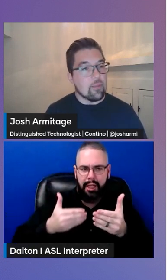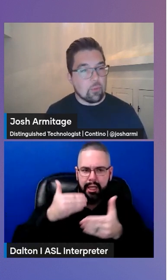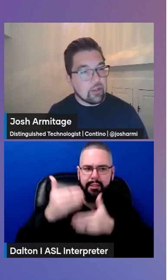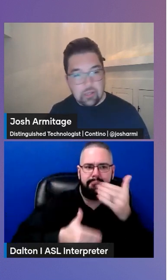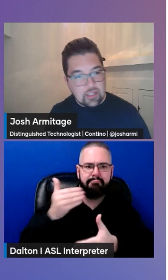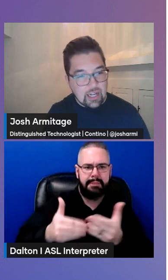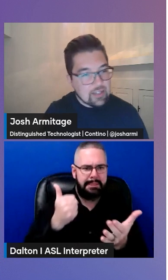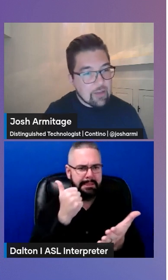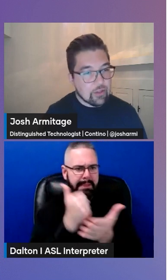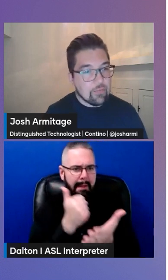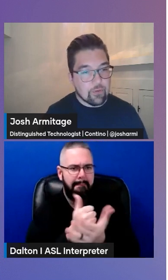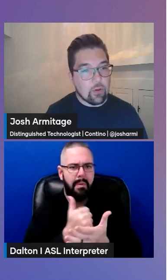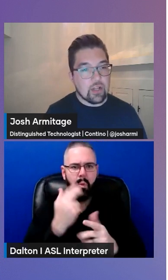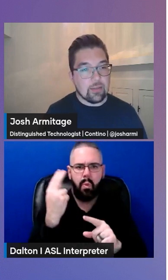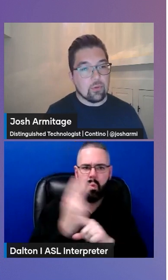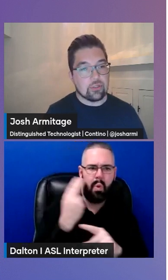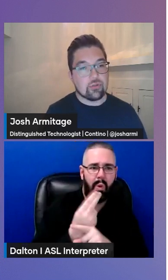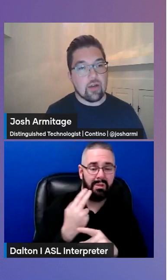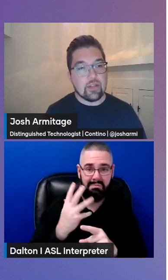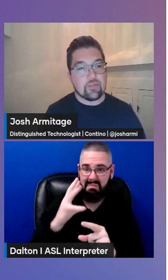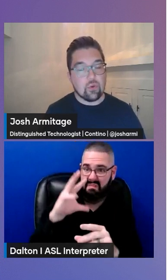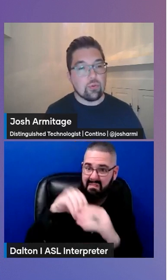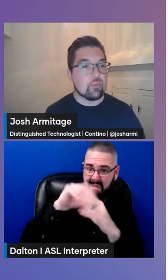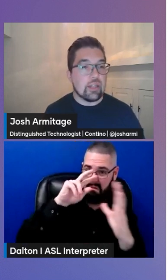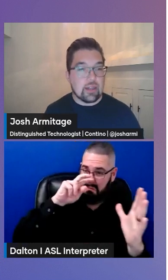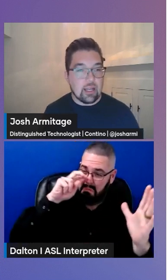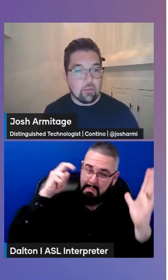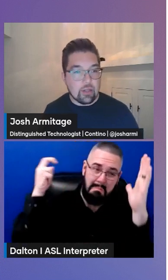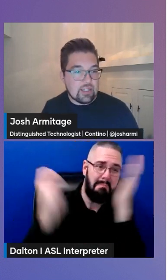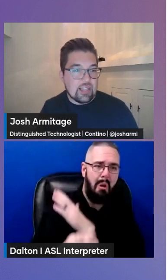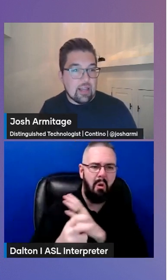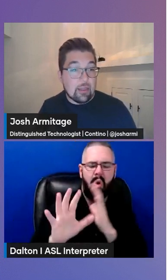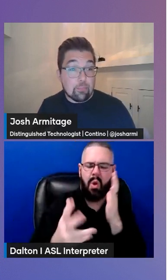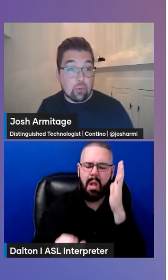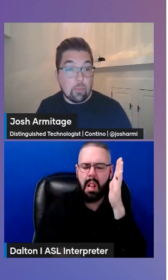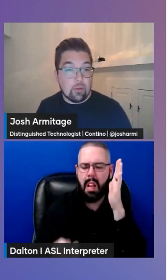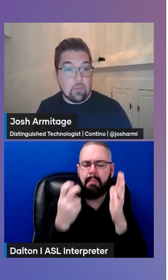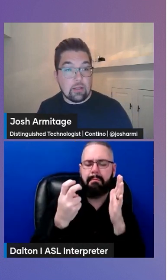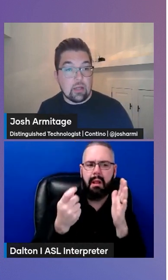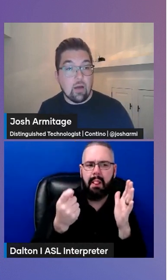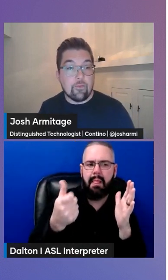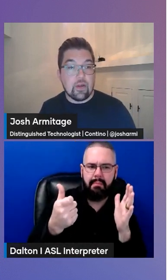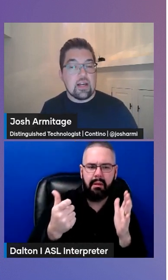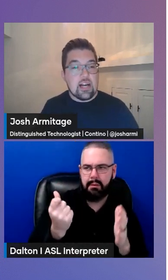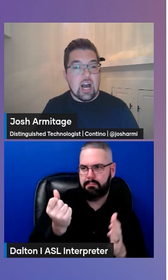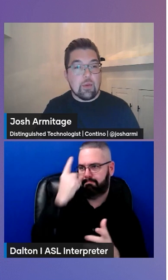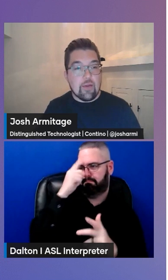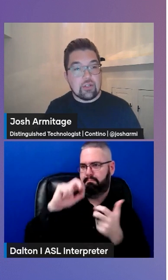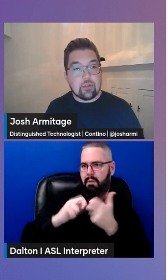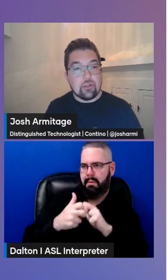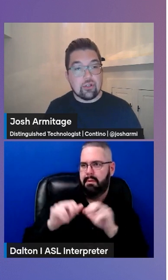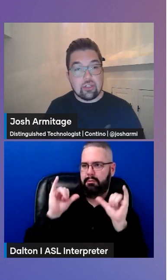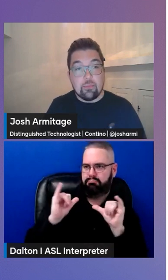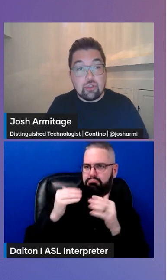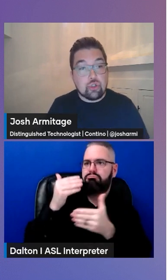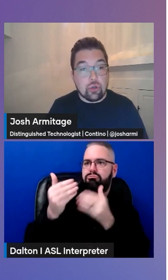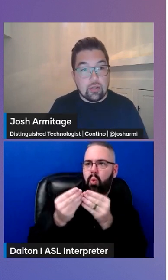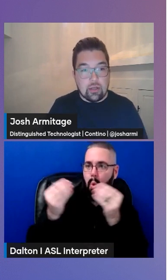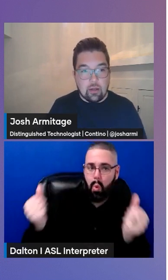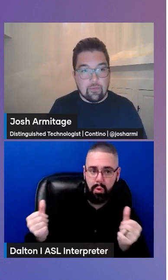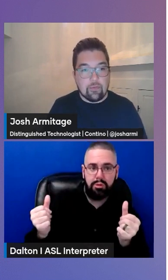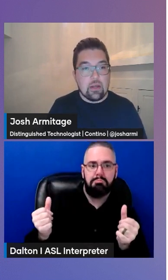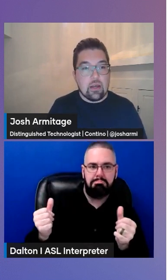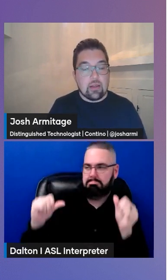this, but we don't need to get as heavily involved anymore to drive this forward. We think we understand the problem well enough, and we have a solution that's